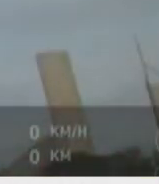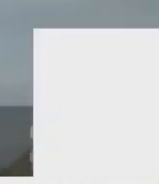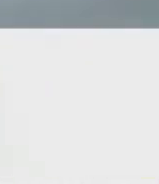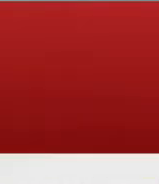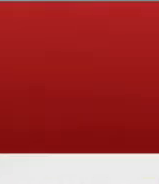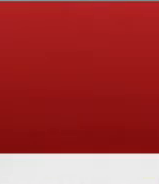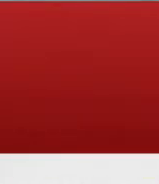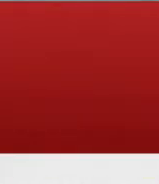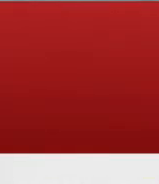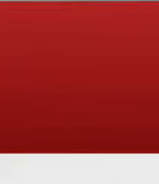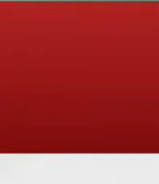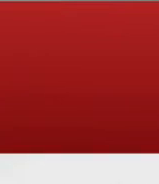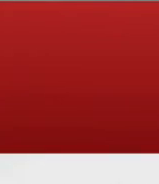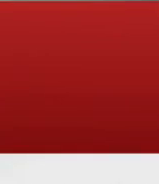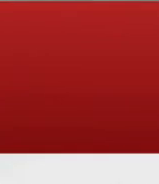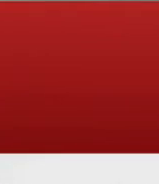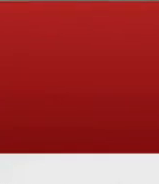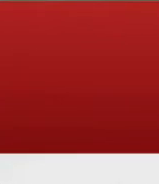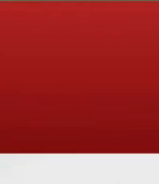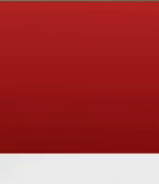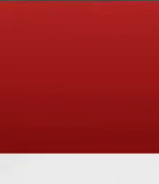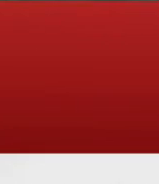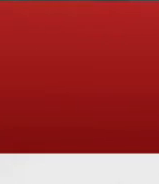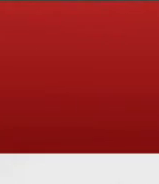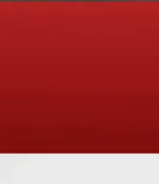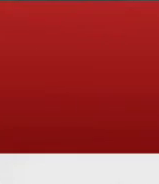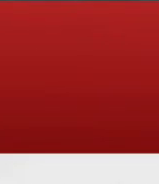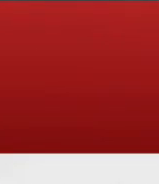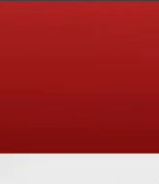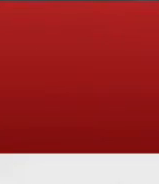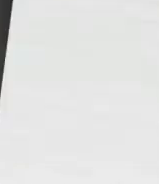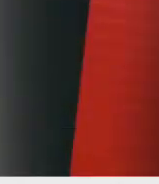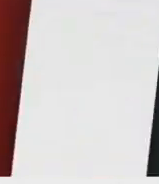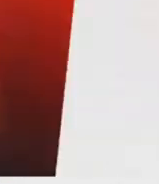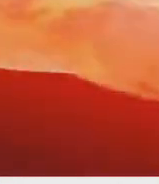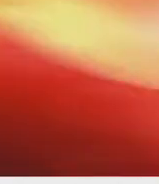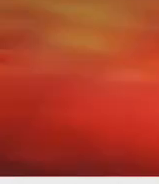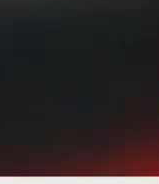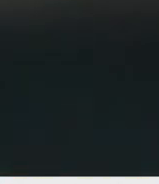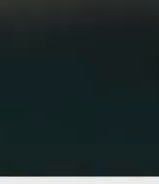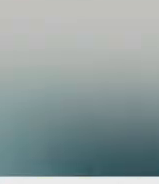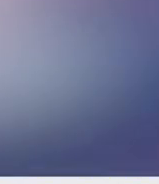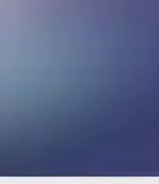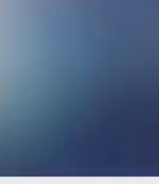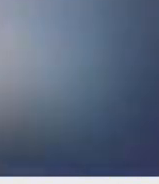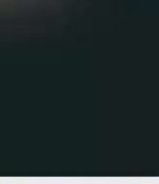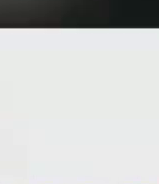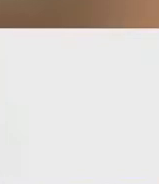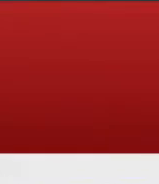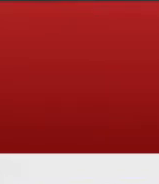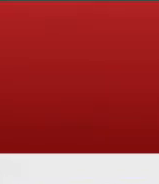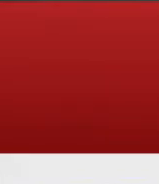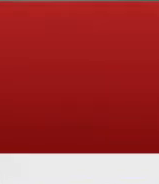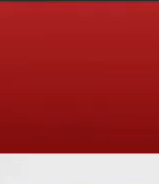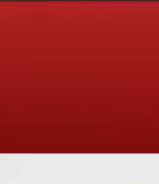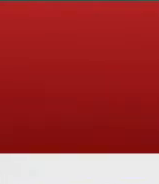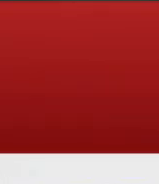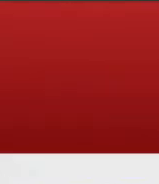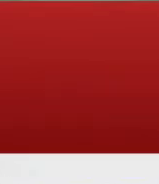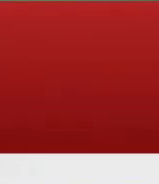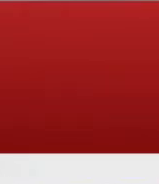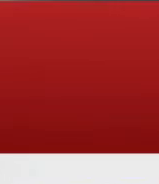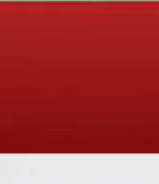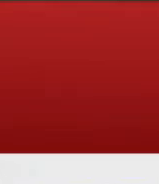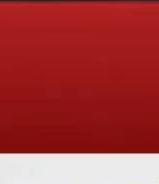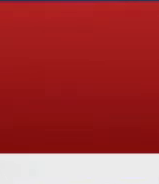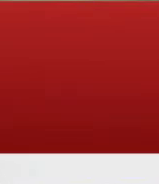SpaceX's Starship successfully reaches outer space on its third launch. And Disney Plus is set to premiere the